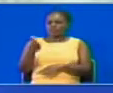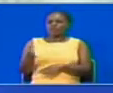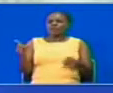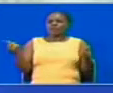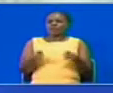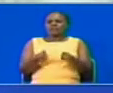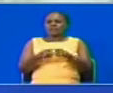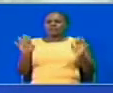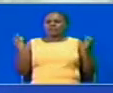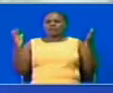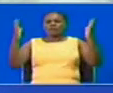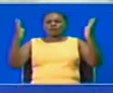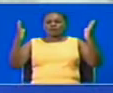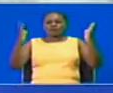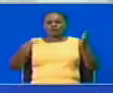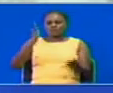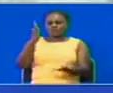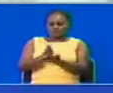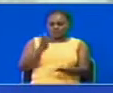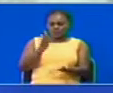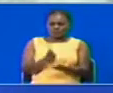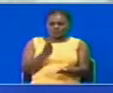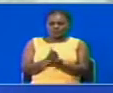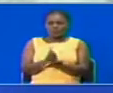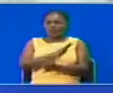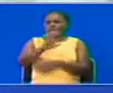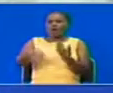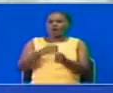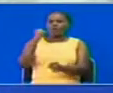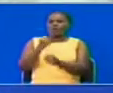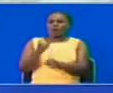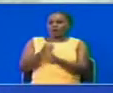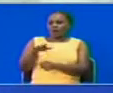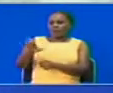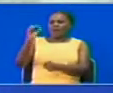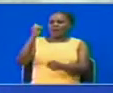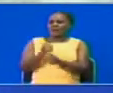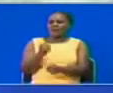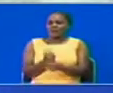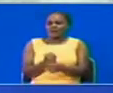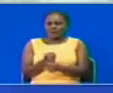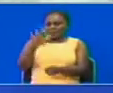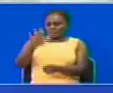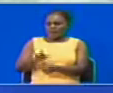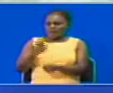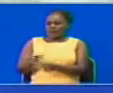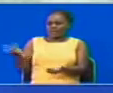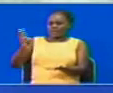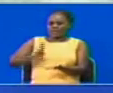We congratulated them most sincerely for all the work they have done in the mass voter